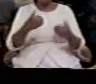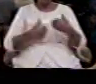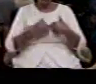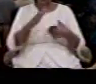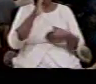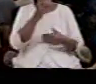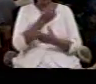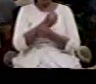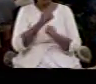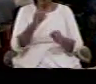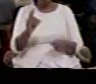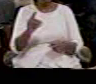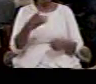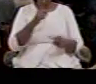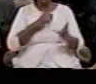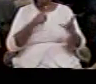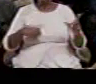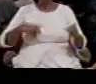confirmed his word